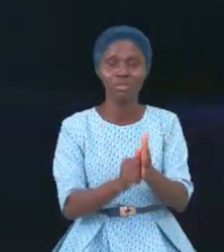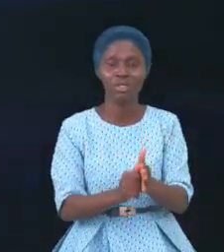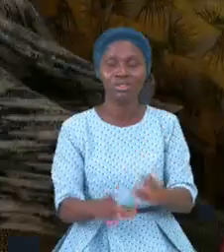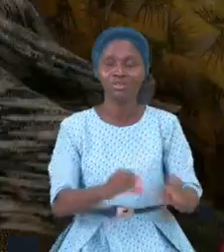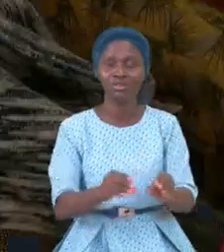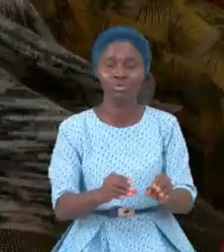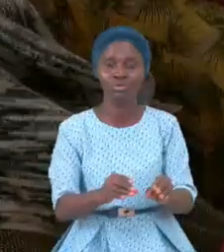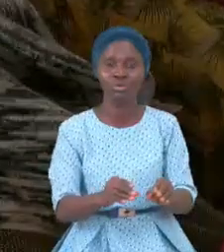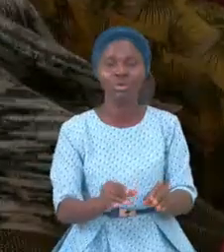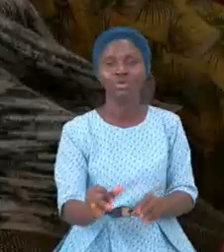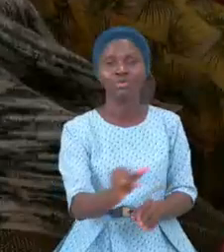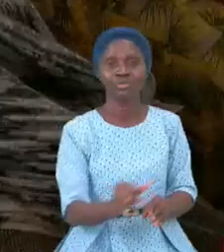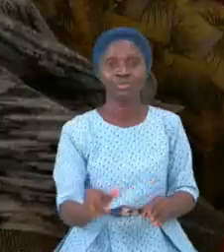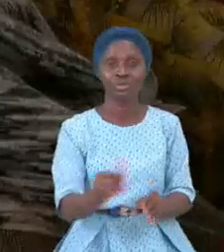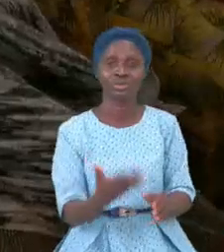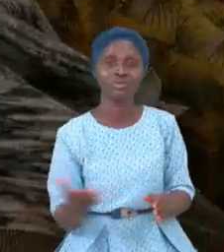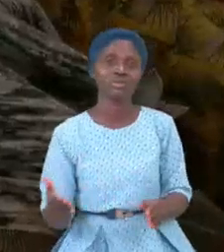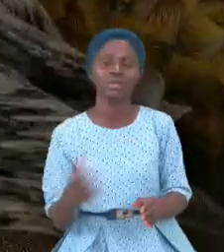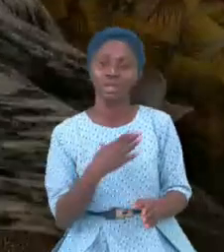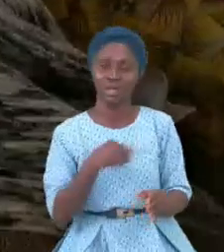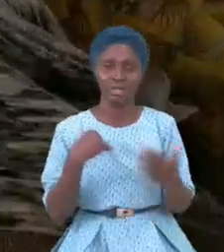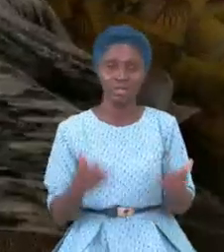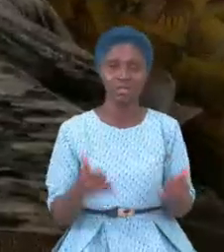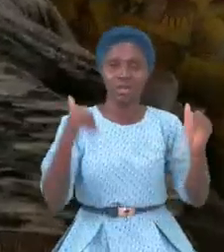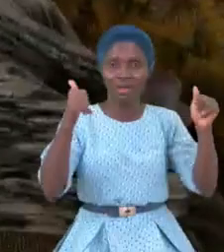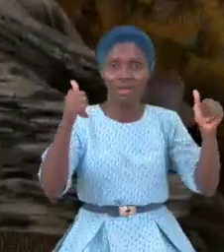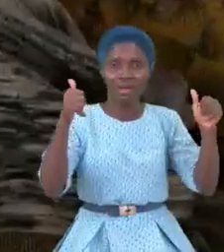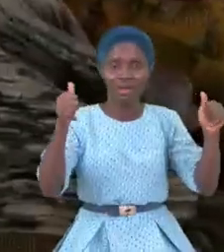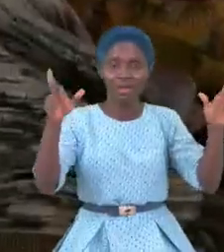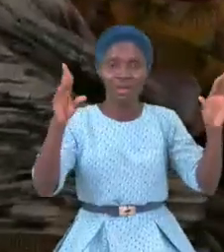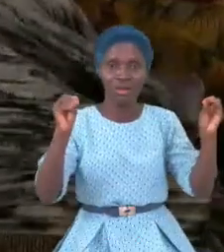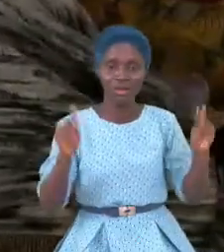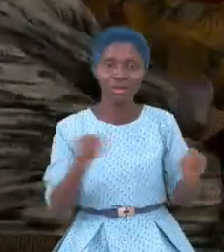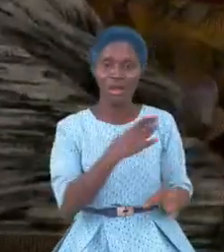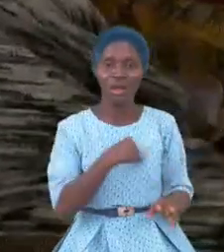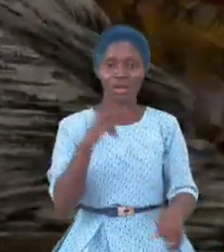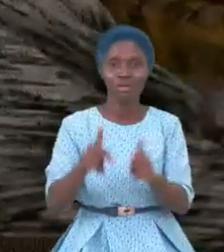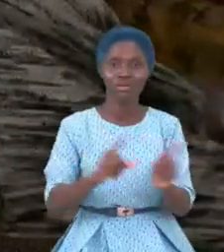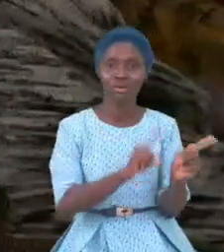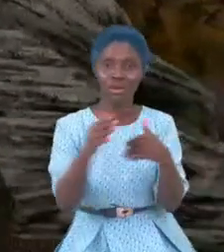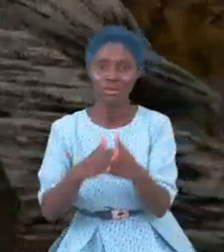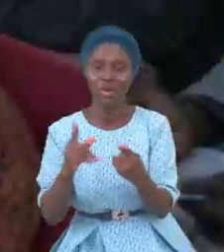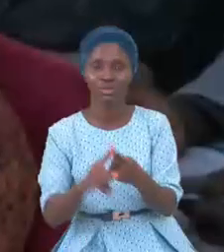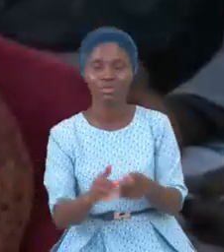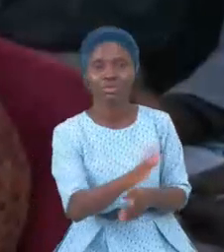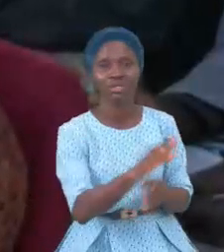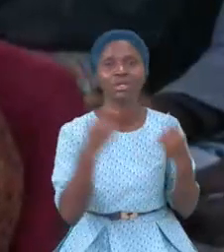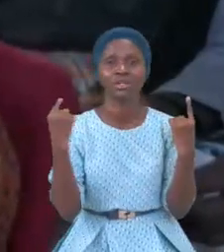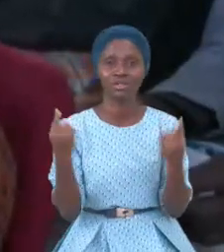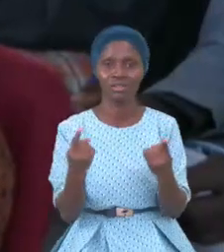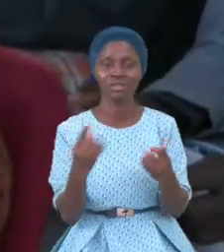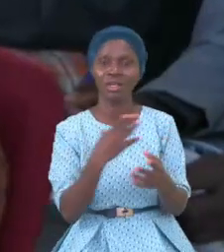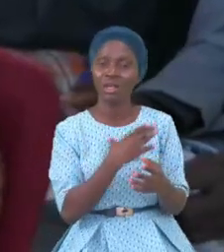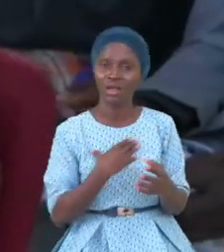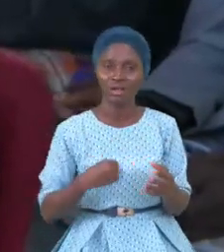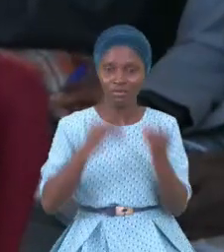going back to their vomits, and then making gods that will go before them. You